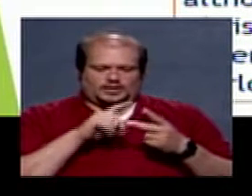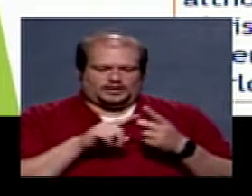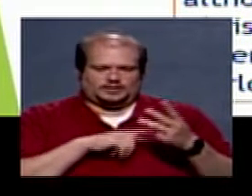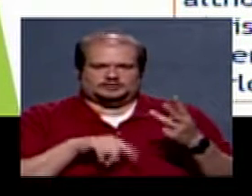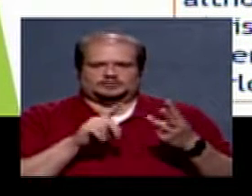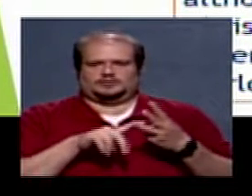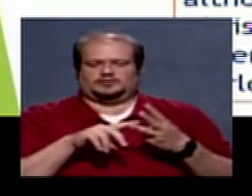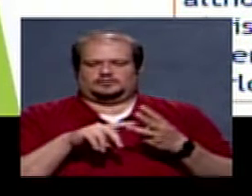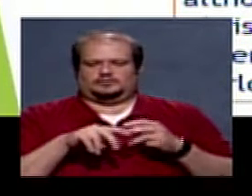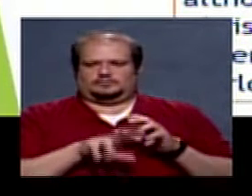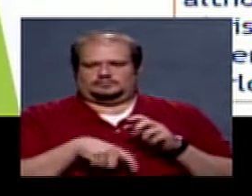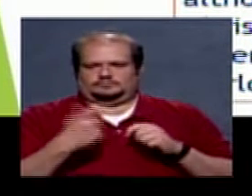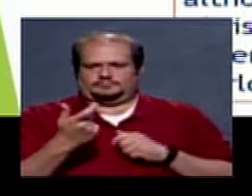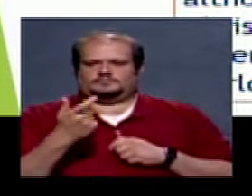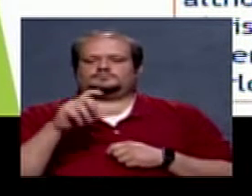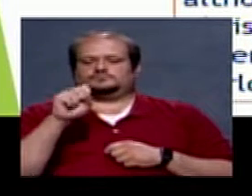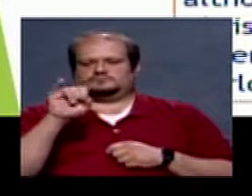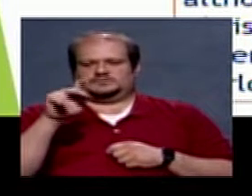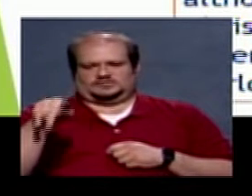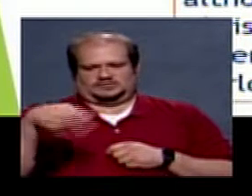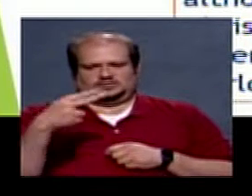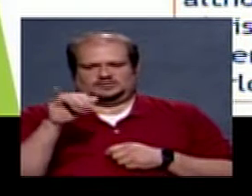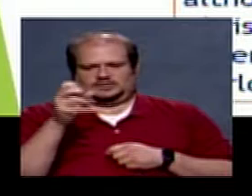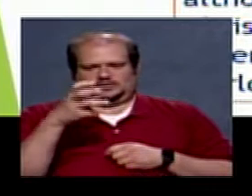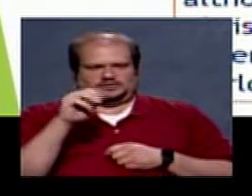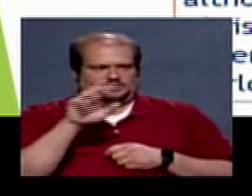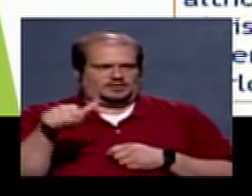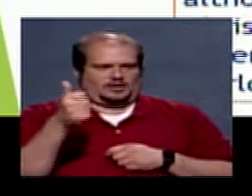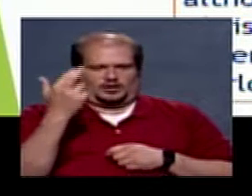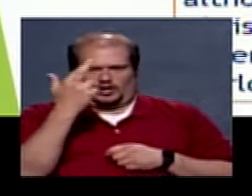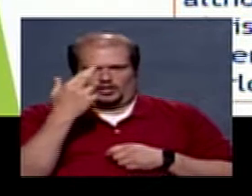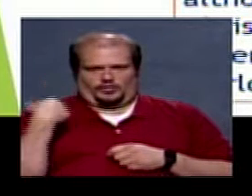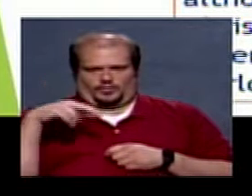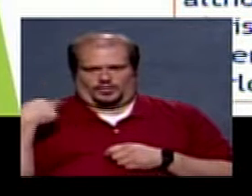and any other religion you can think of.